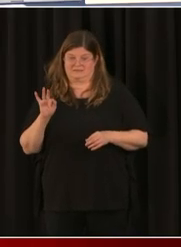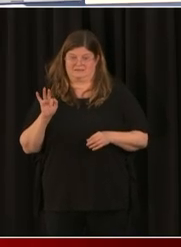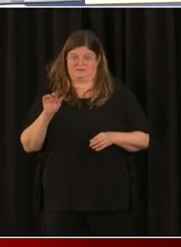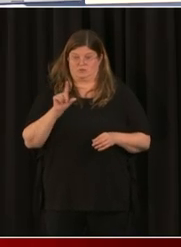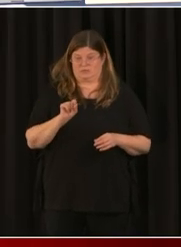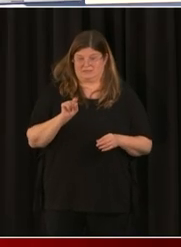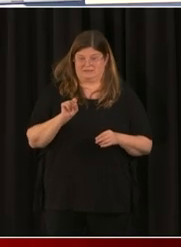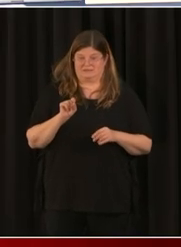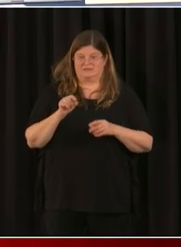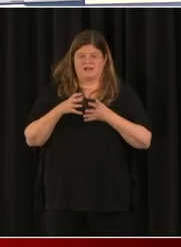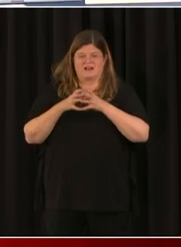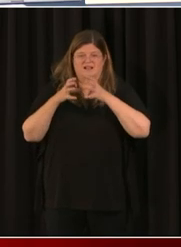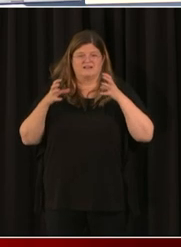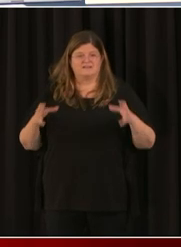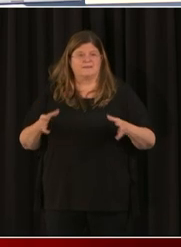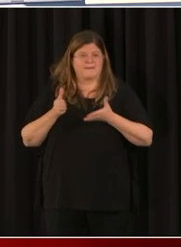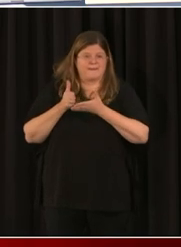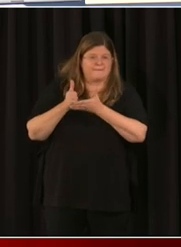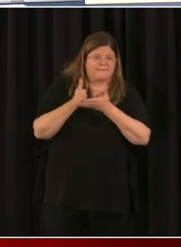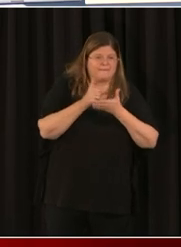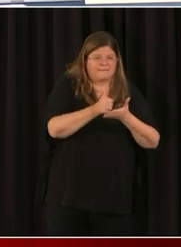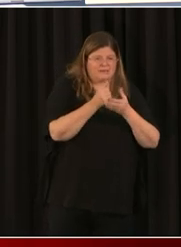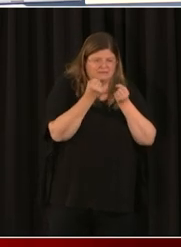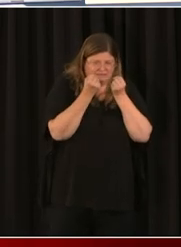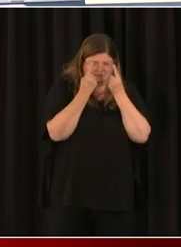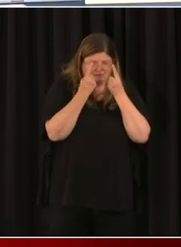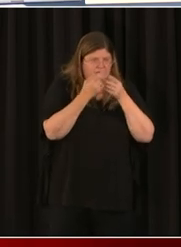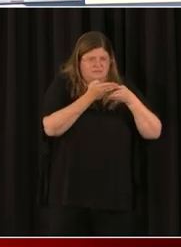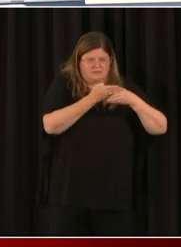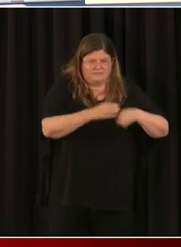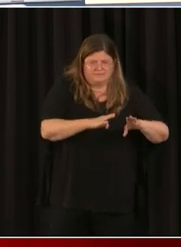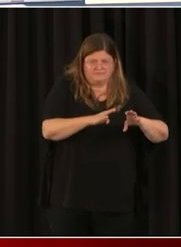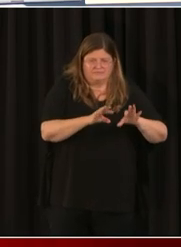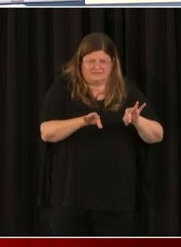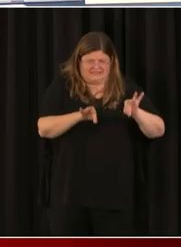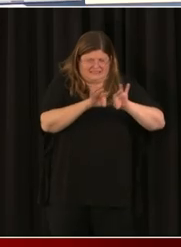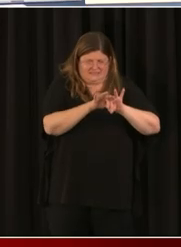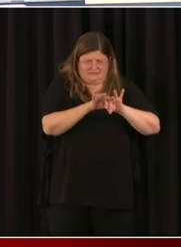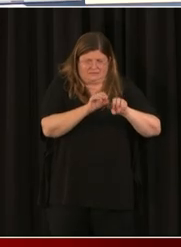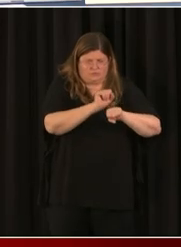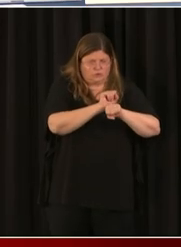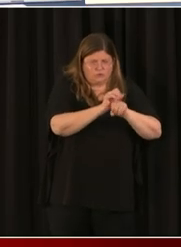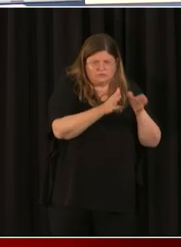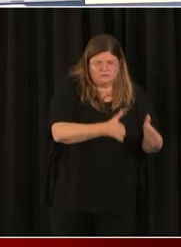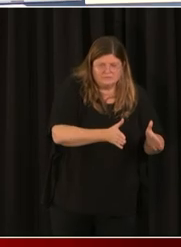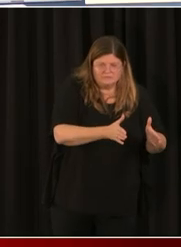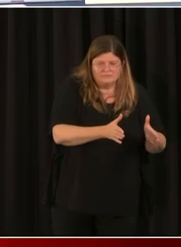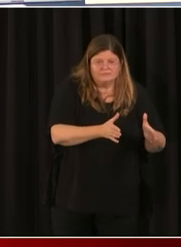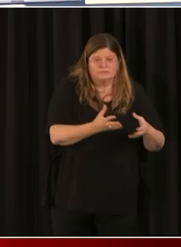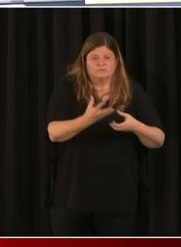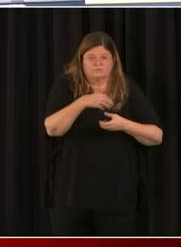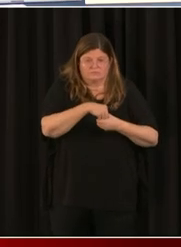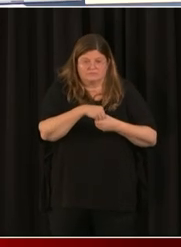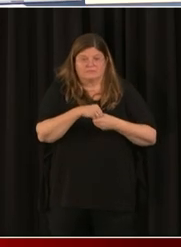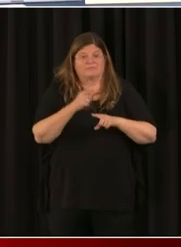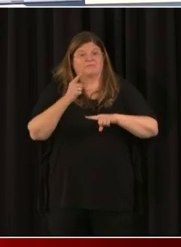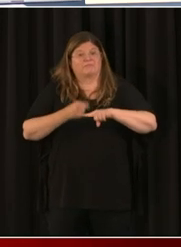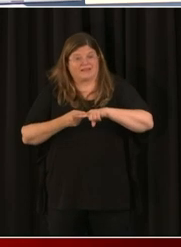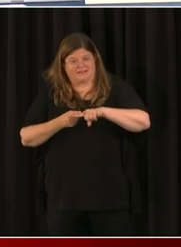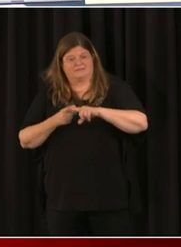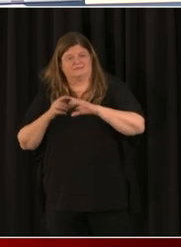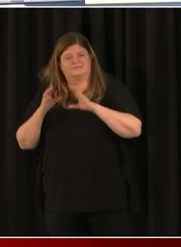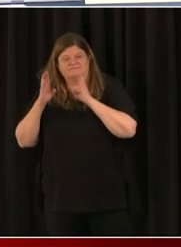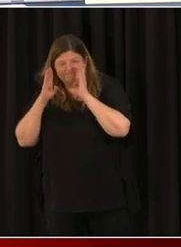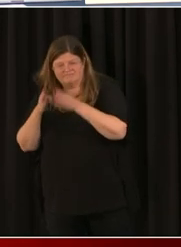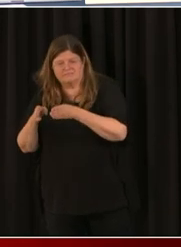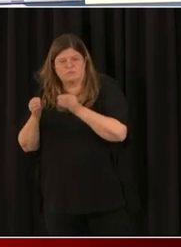a lot of time helping to delineate what the essential workers population included, and also spent some time